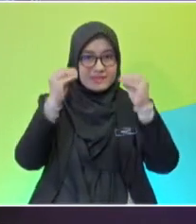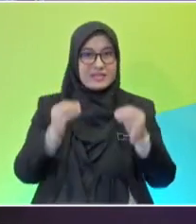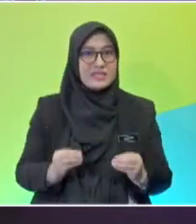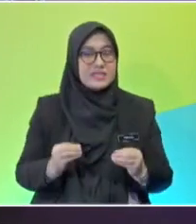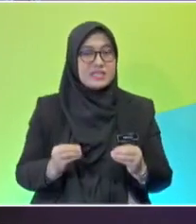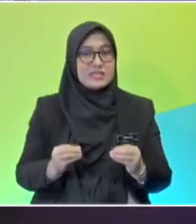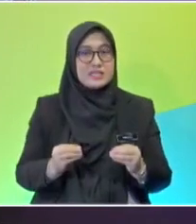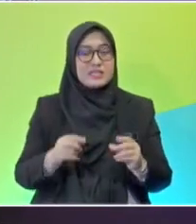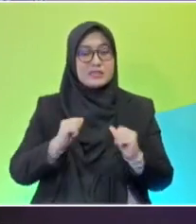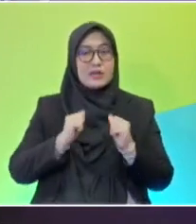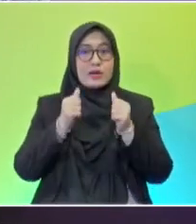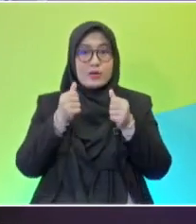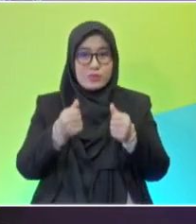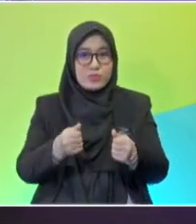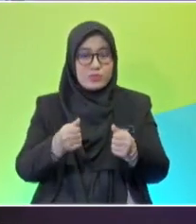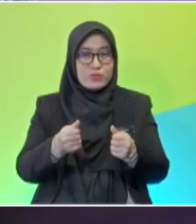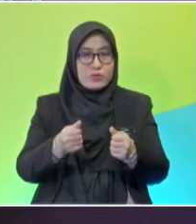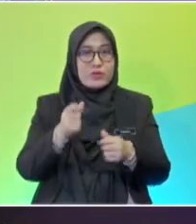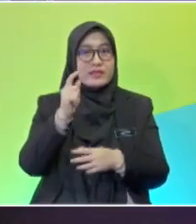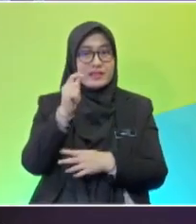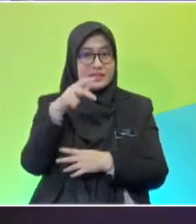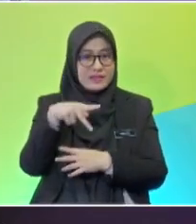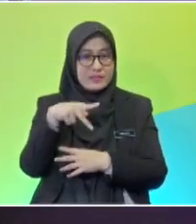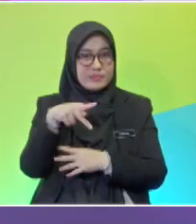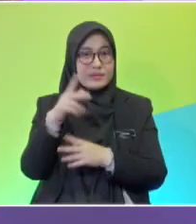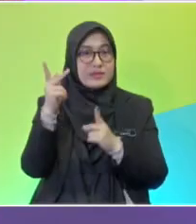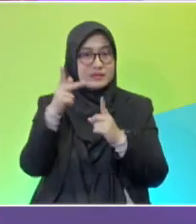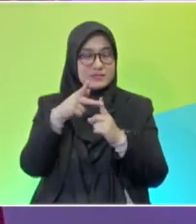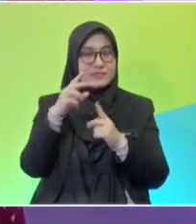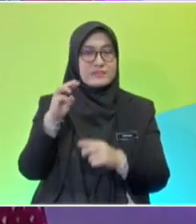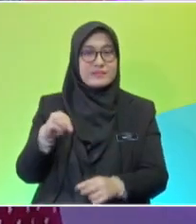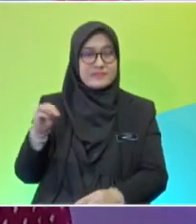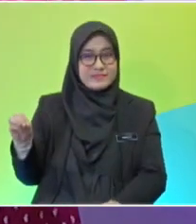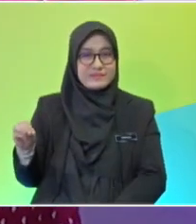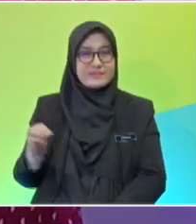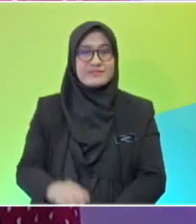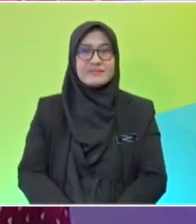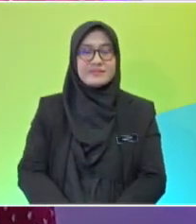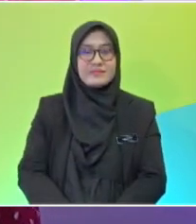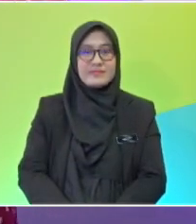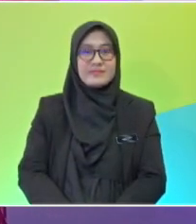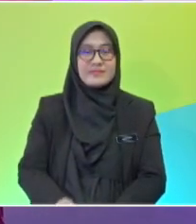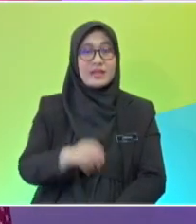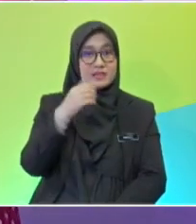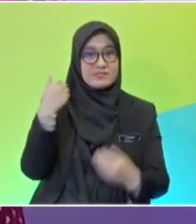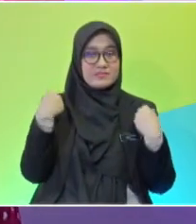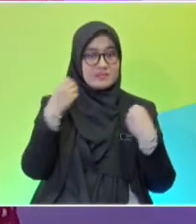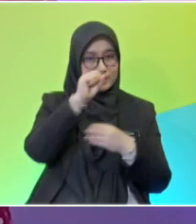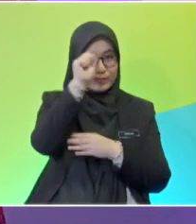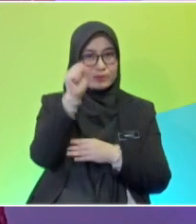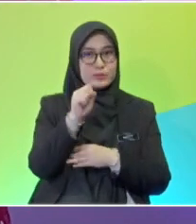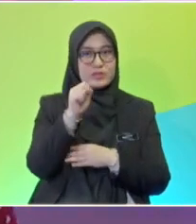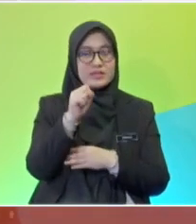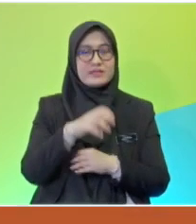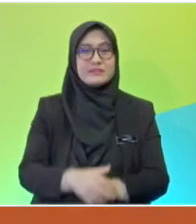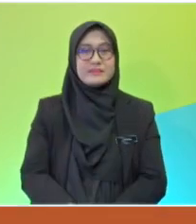marks accordingly. Okay. Alright, so let's get right into it. Okay, in the first slide, there's a question here. Since